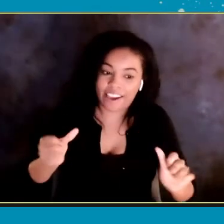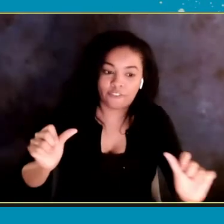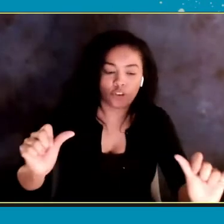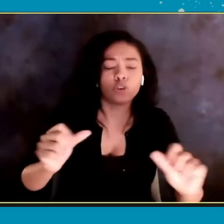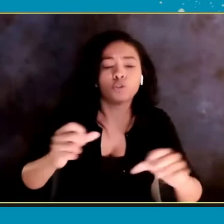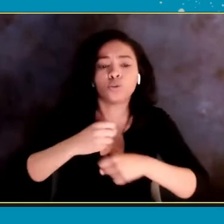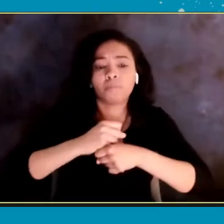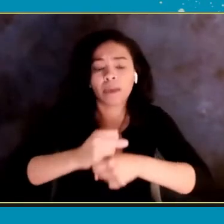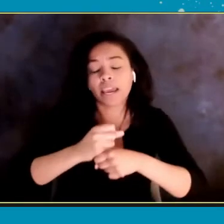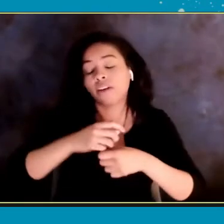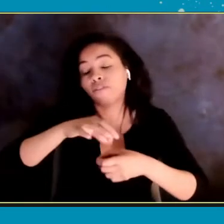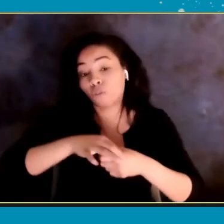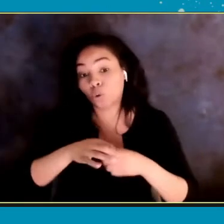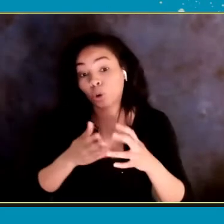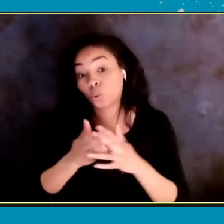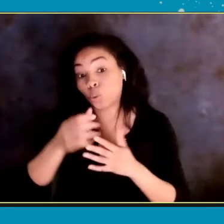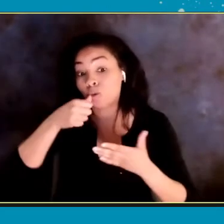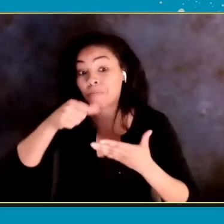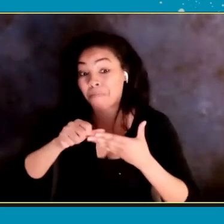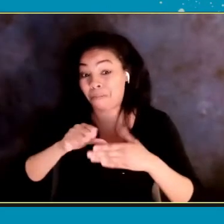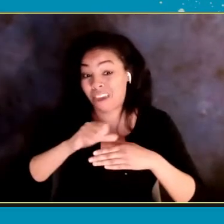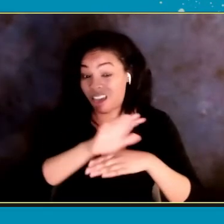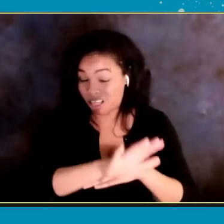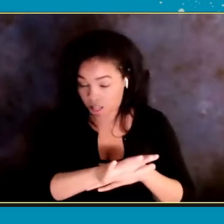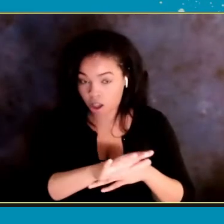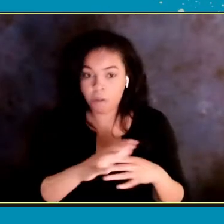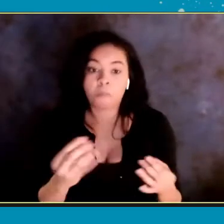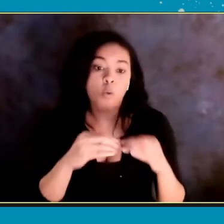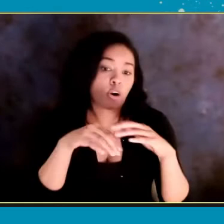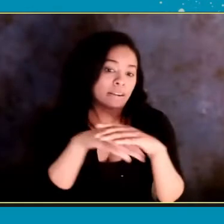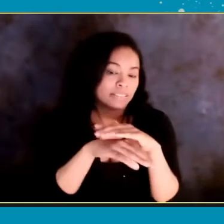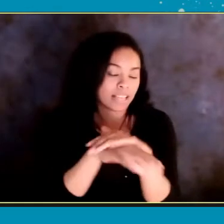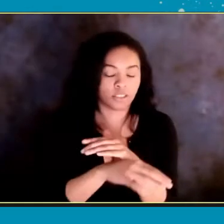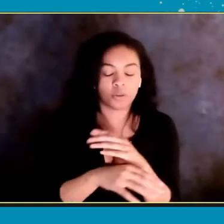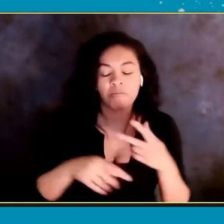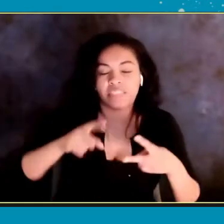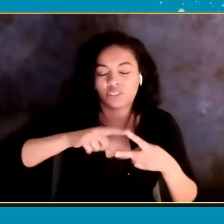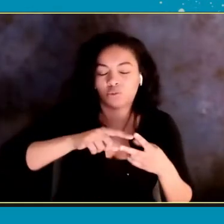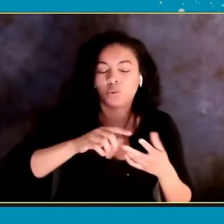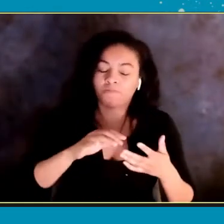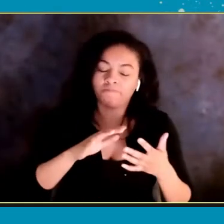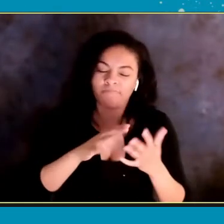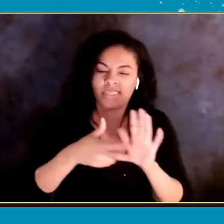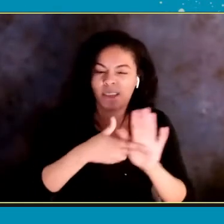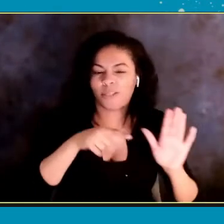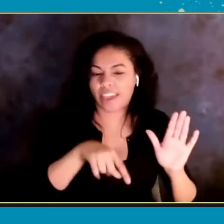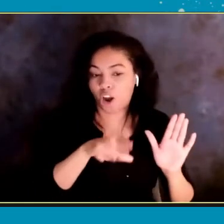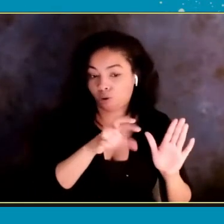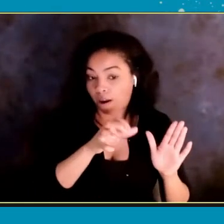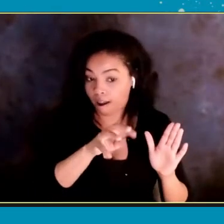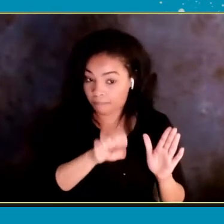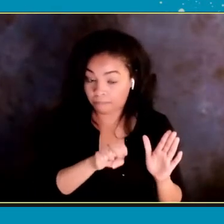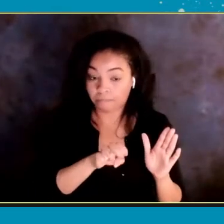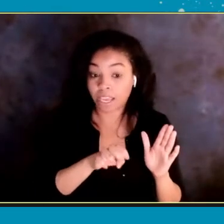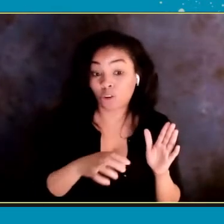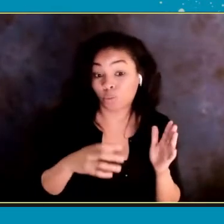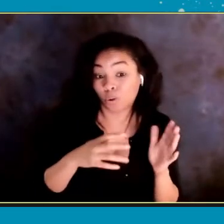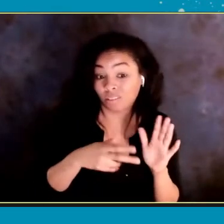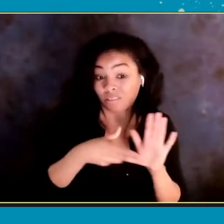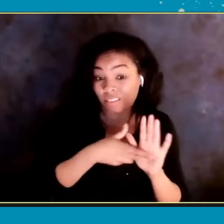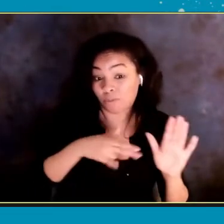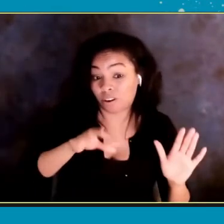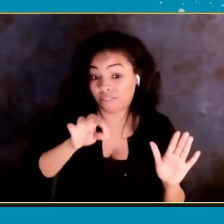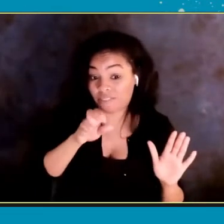more accessible. In fact, it would make it a state jail felony for public officials or others to distribute vote by